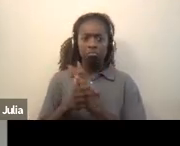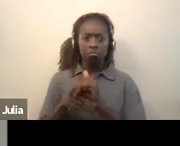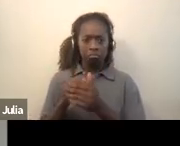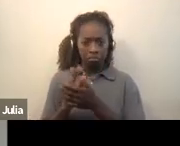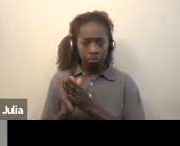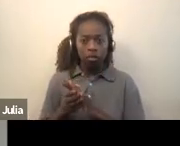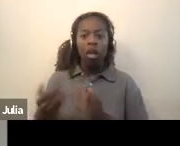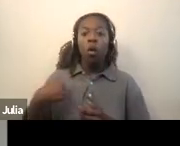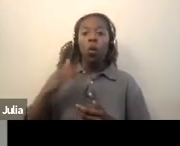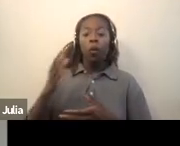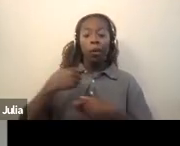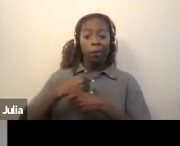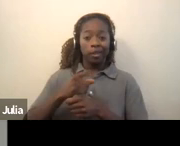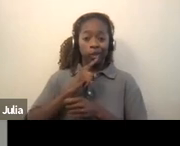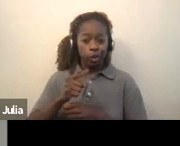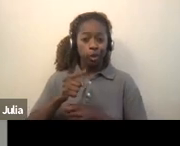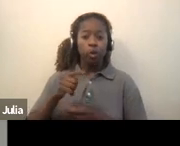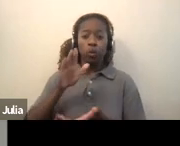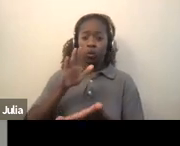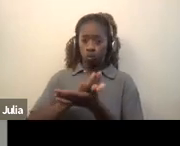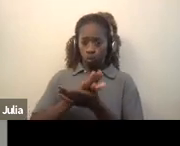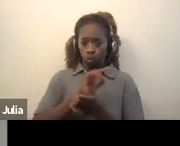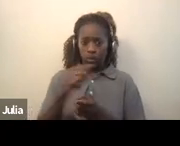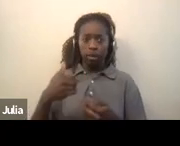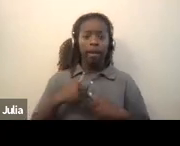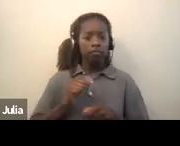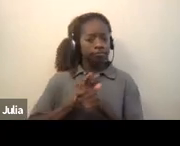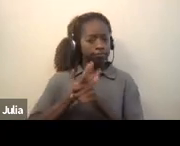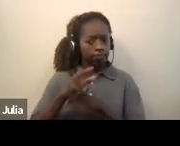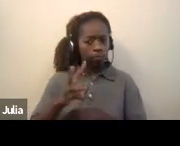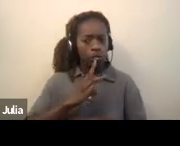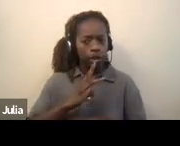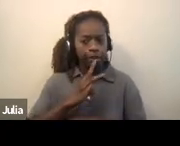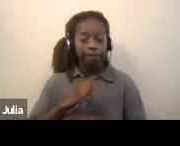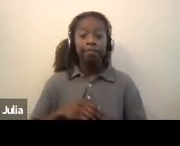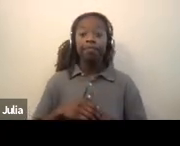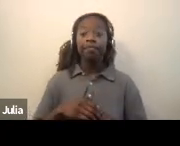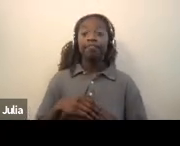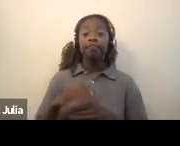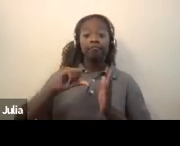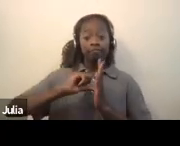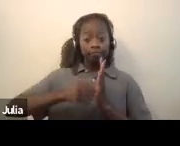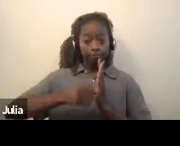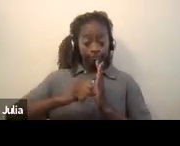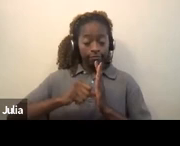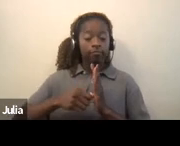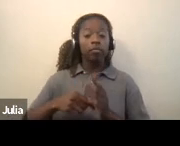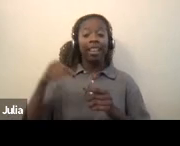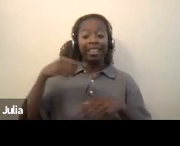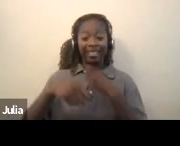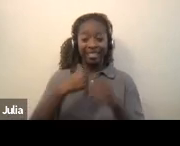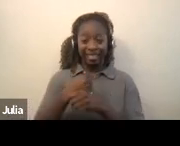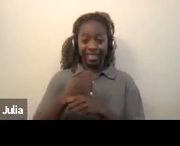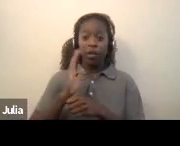fully stocked with plenty of water as a reminder this year we are beginning our first phase of our 16 million dollar